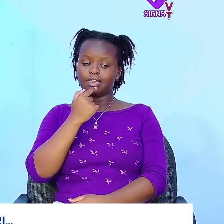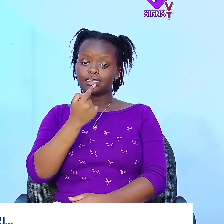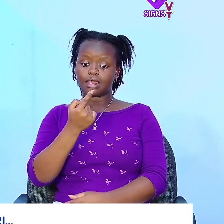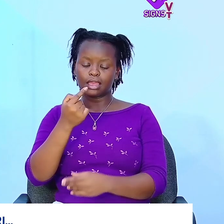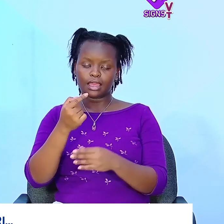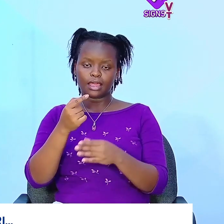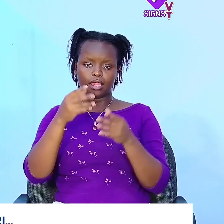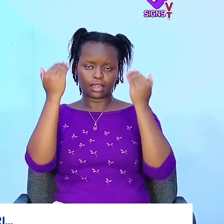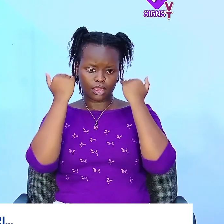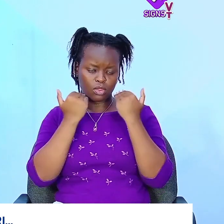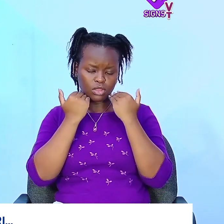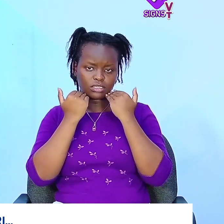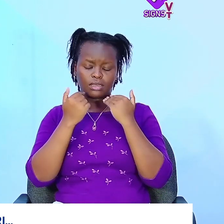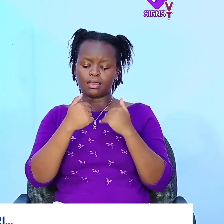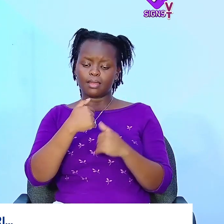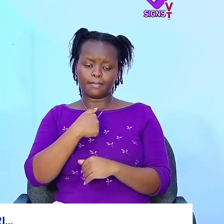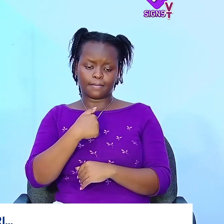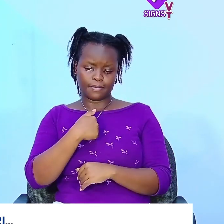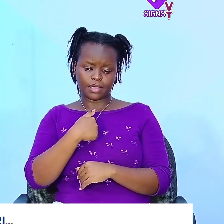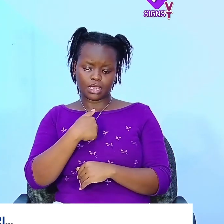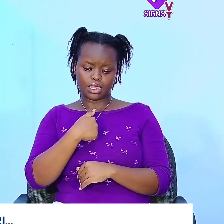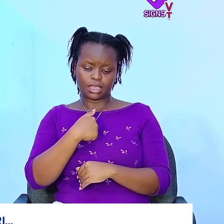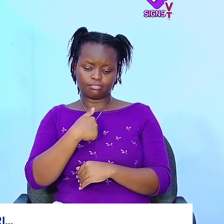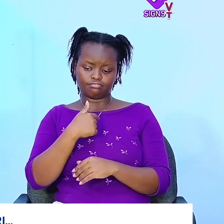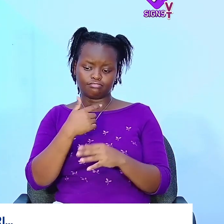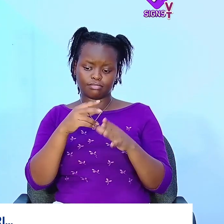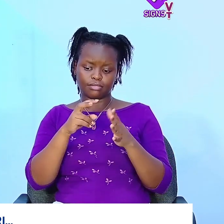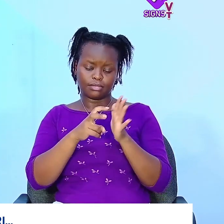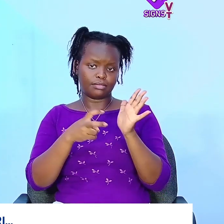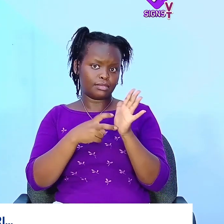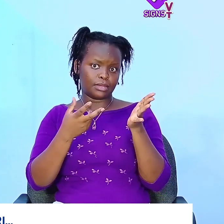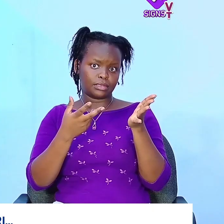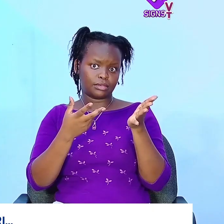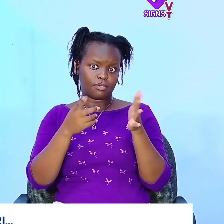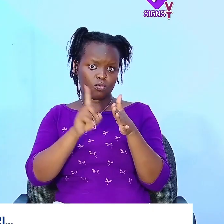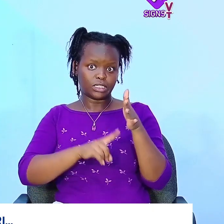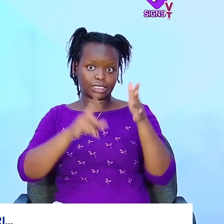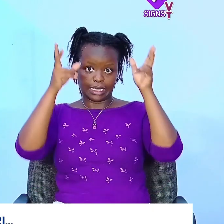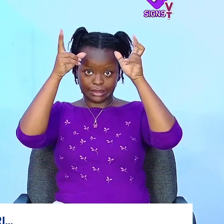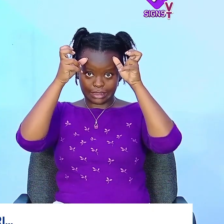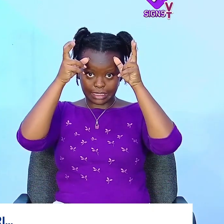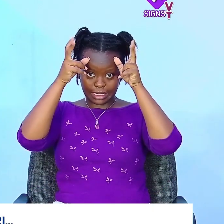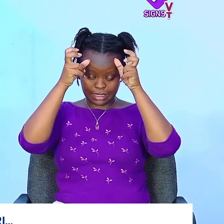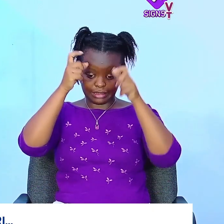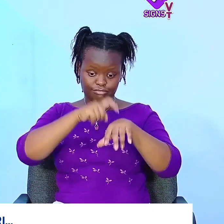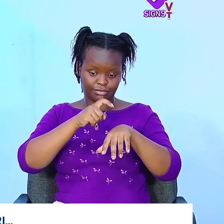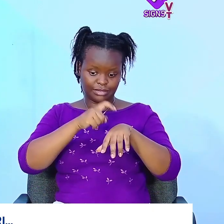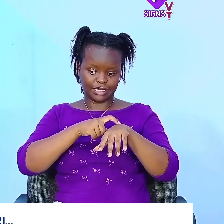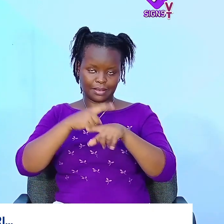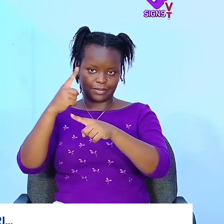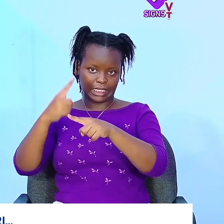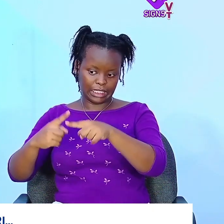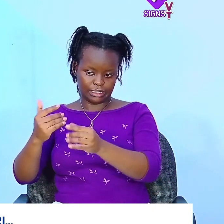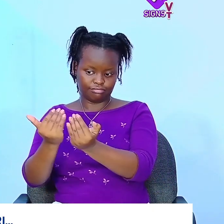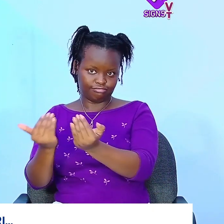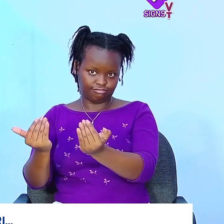what he described as quote-unquote shetani at the time of